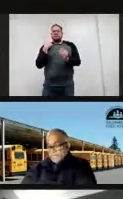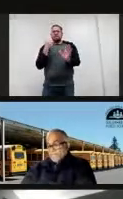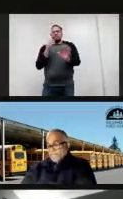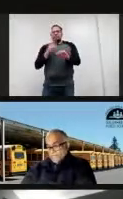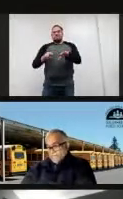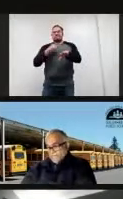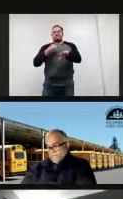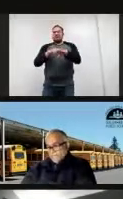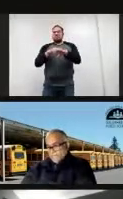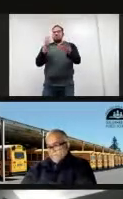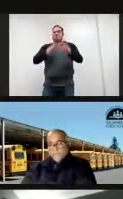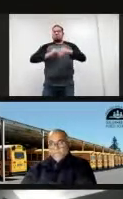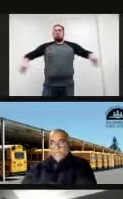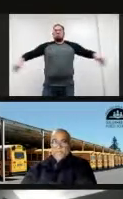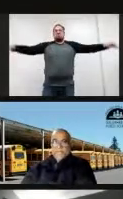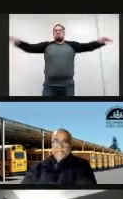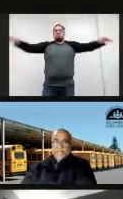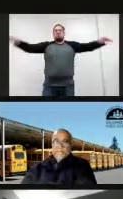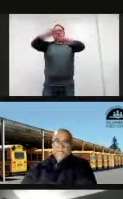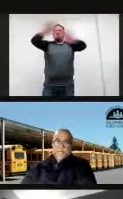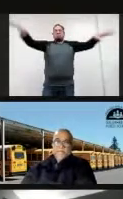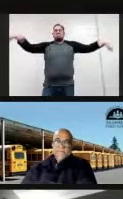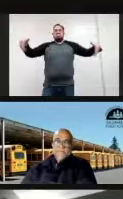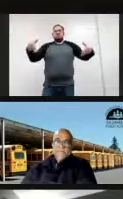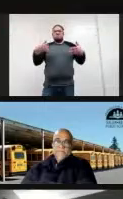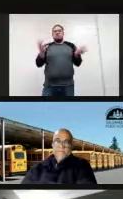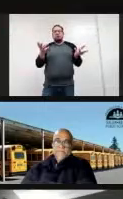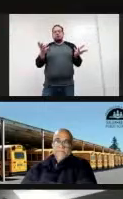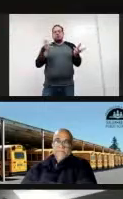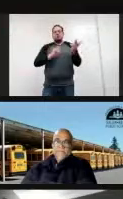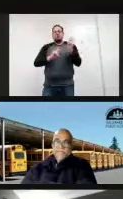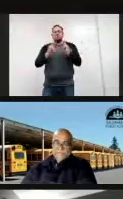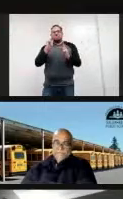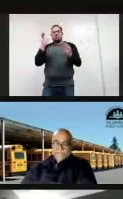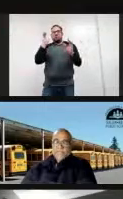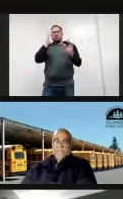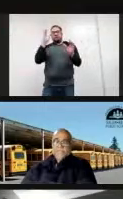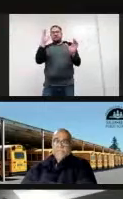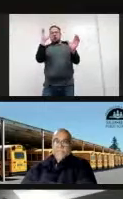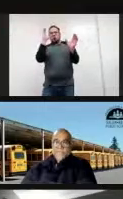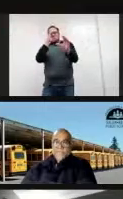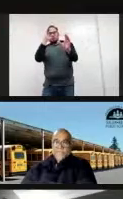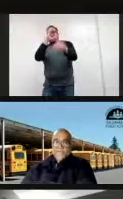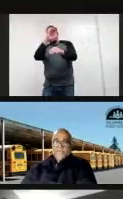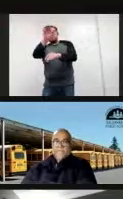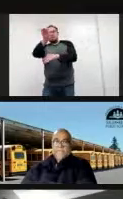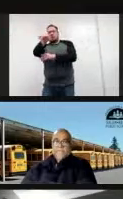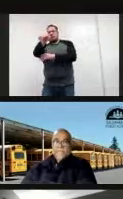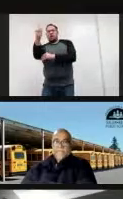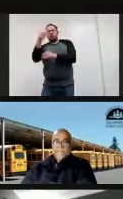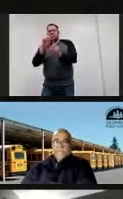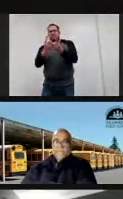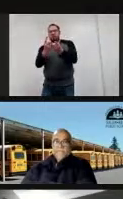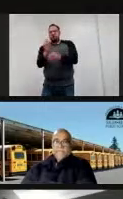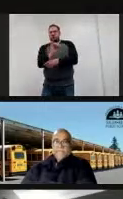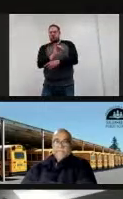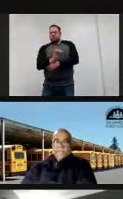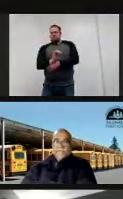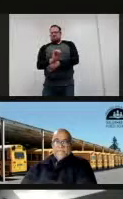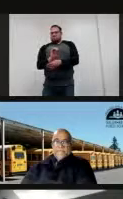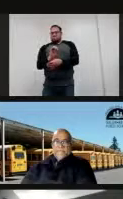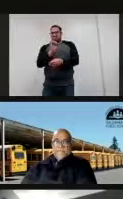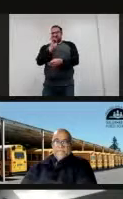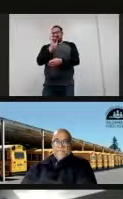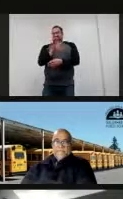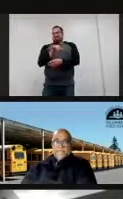you're going to do a national search, these are people that are going to be looking at other districts as well. And that's certainly been the